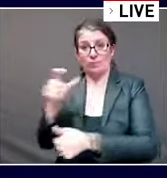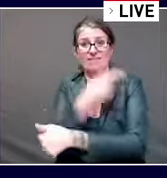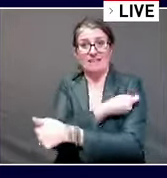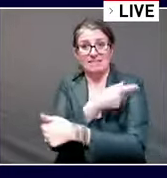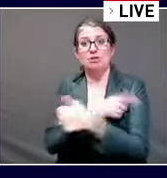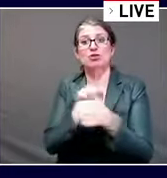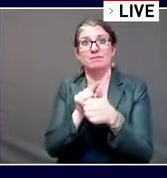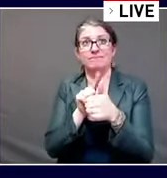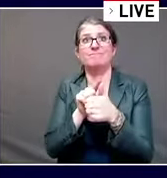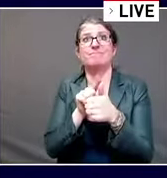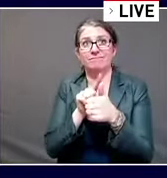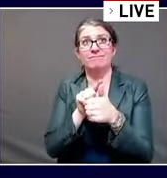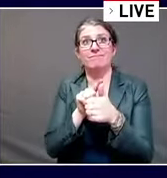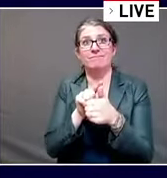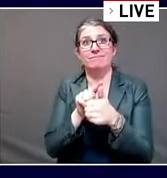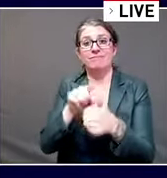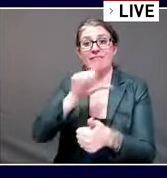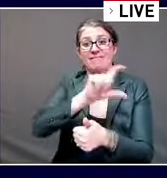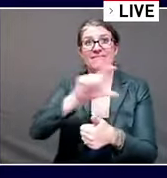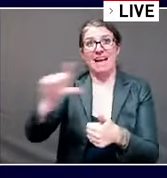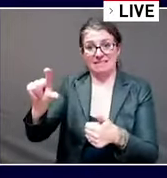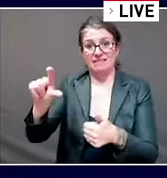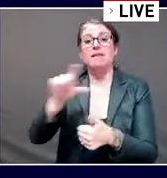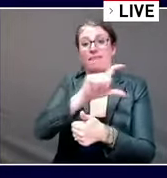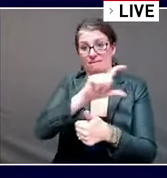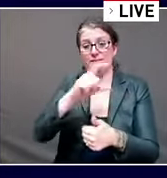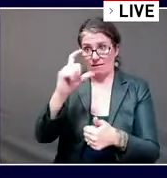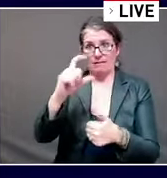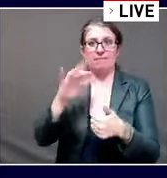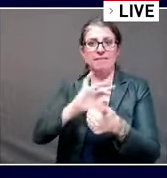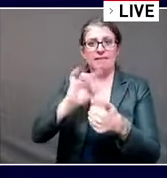in the vaccination process. And